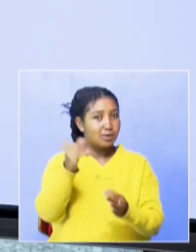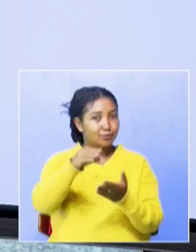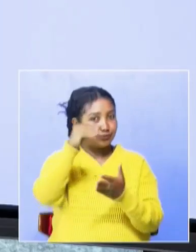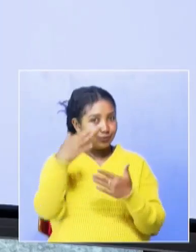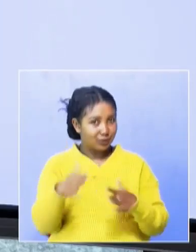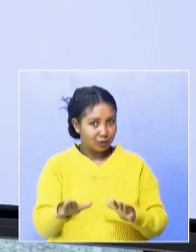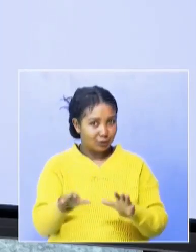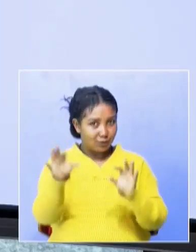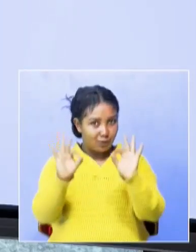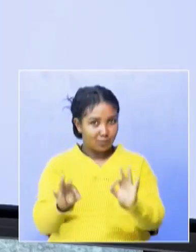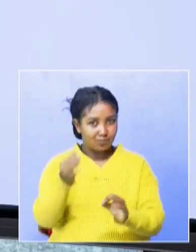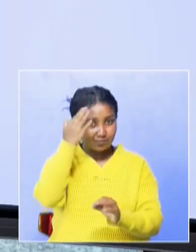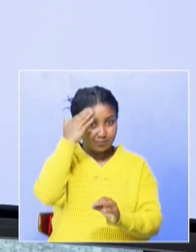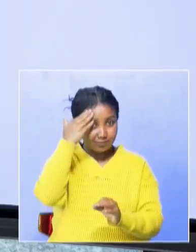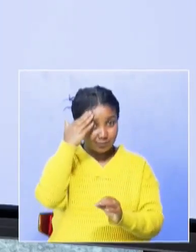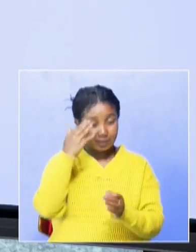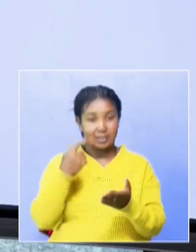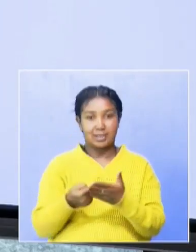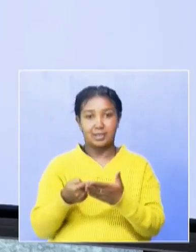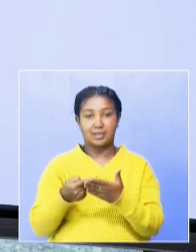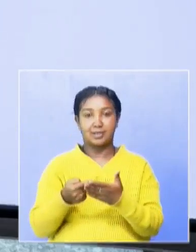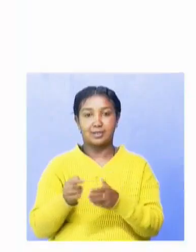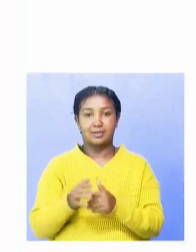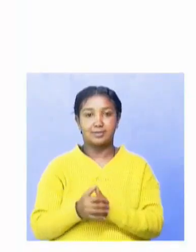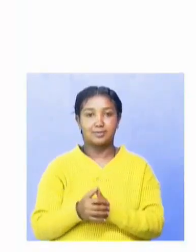earlier. Okay? Here,